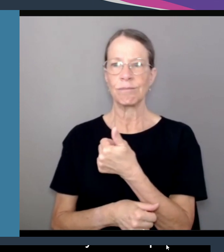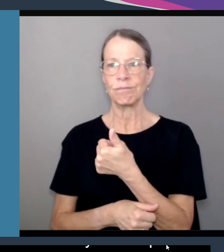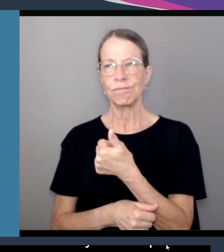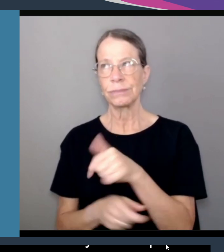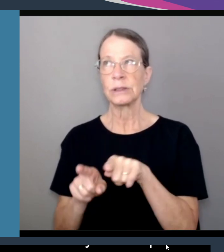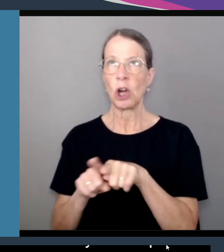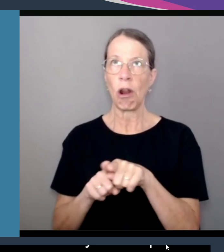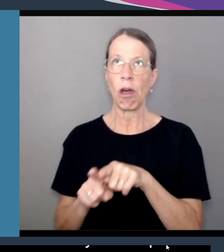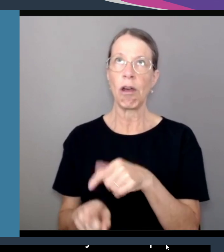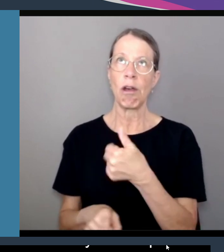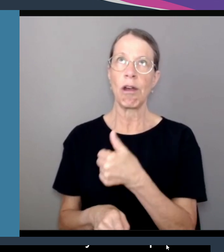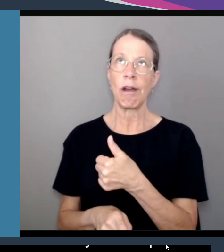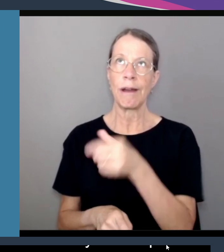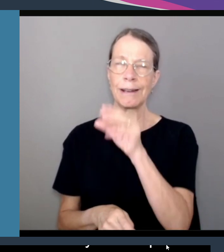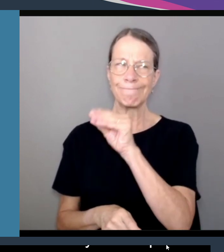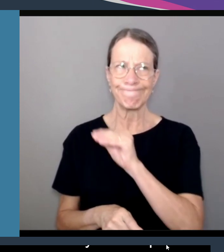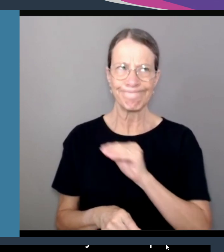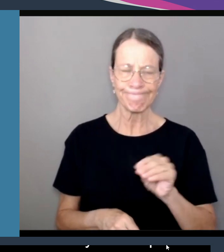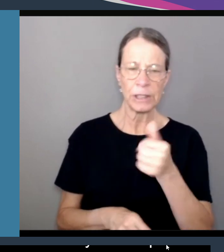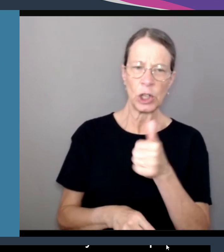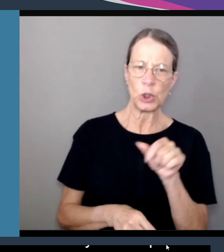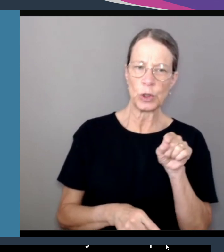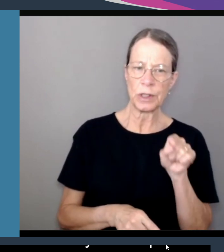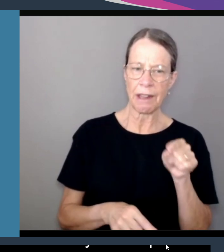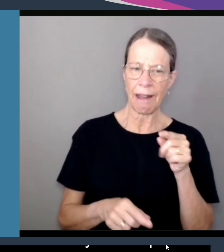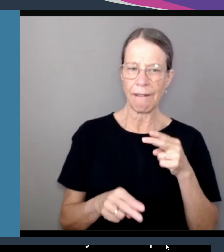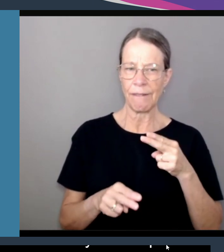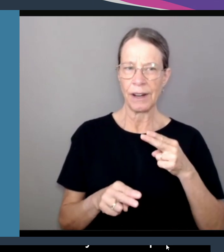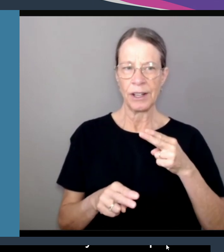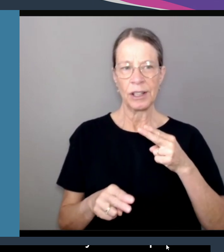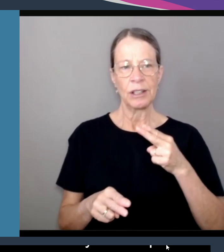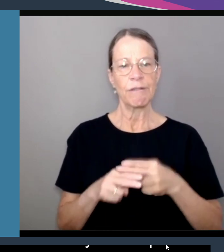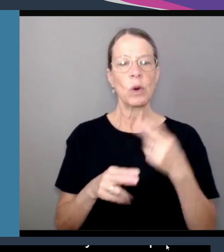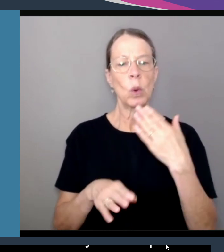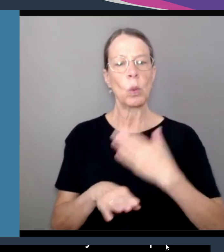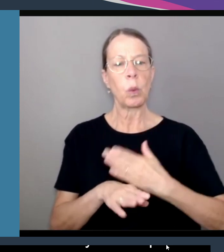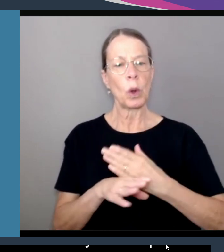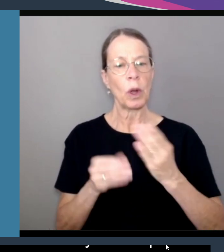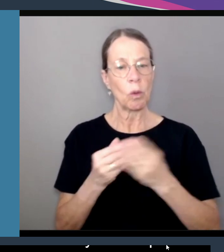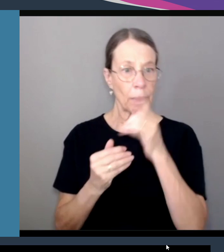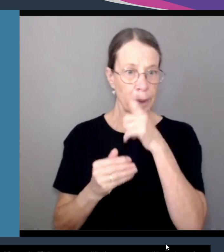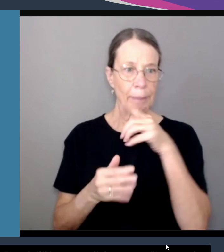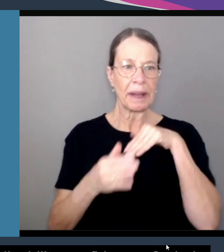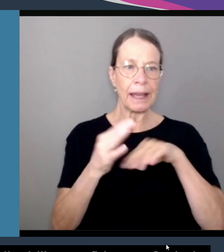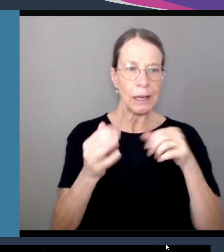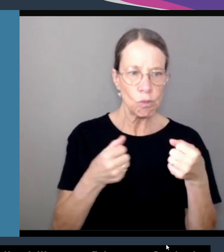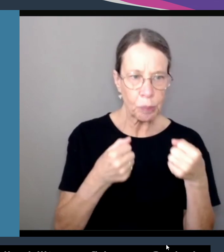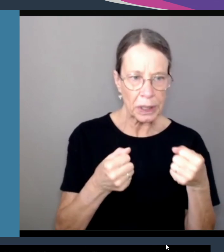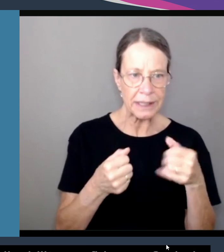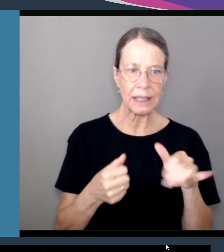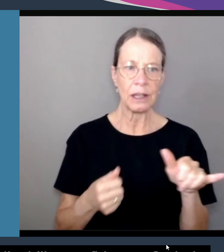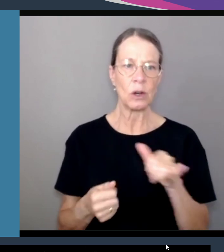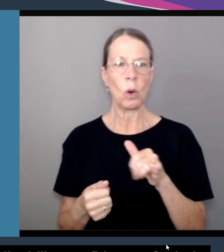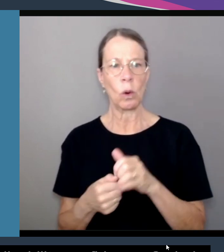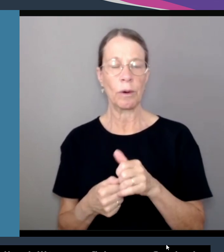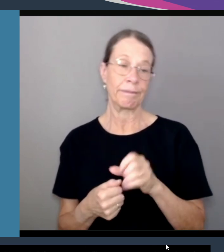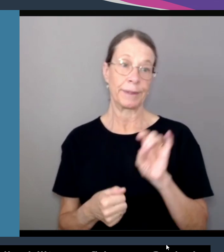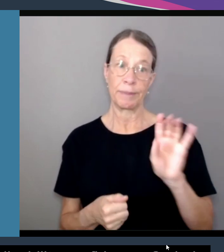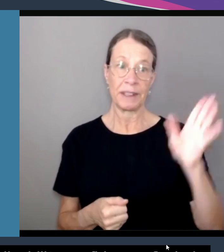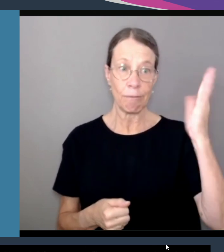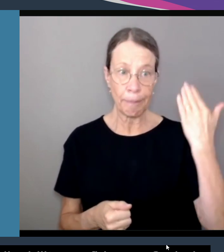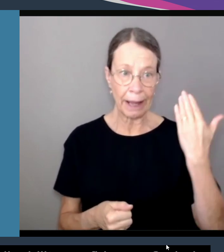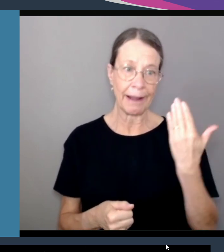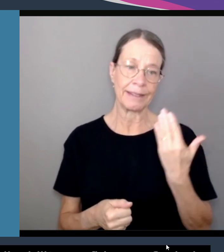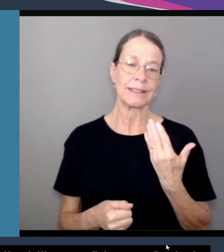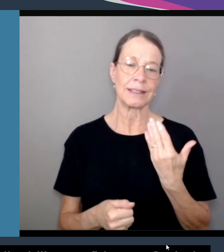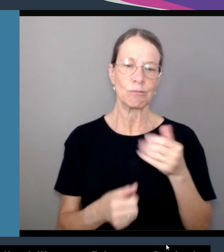Black ability overall to the work of working with those in prison or having experienced prison has been a